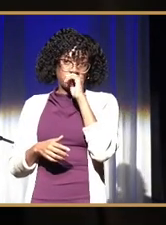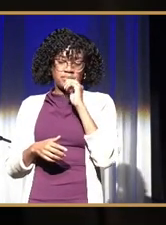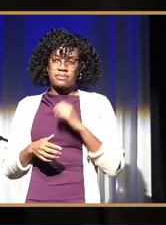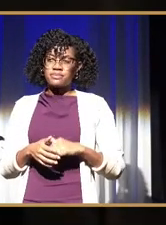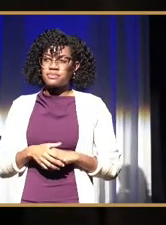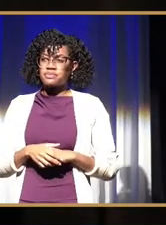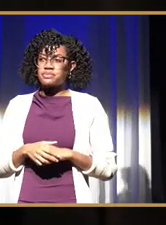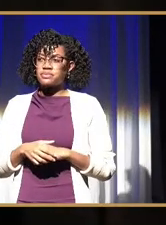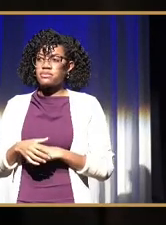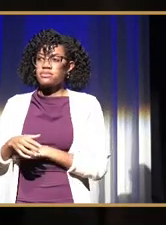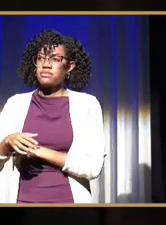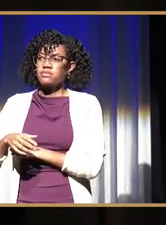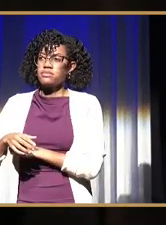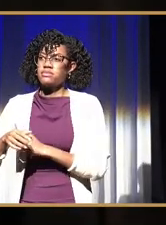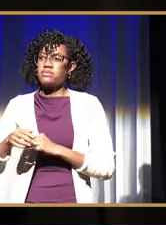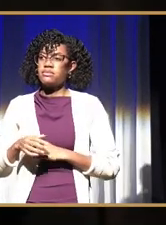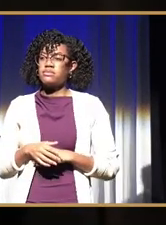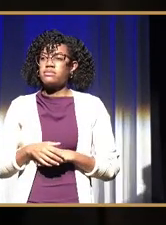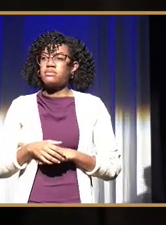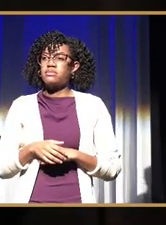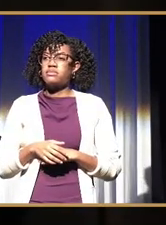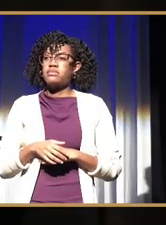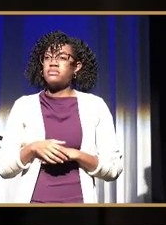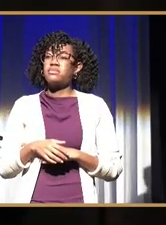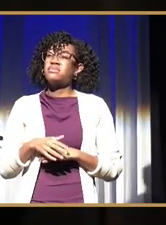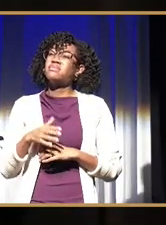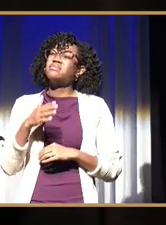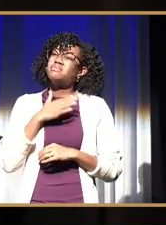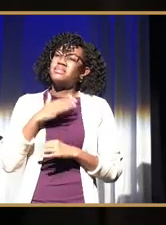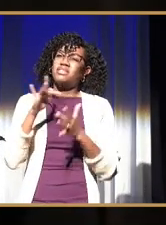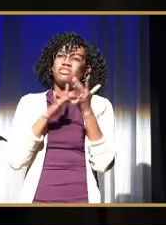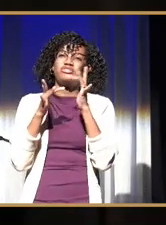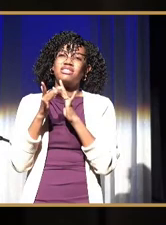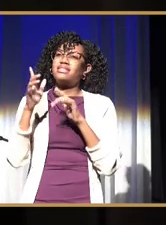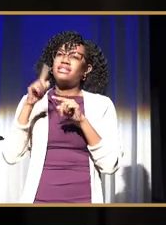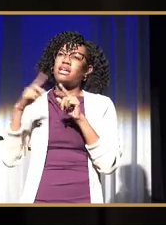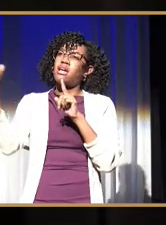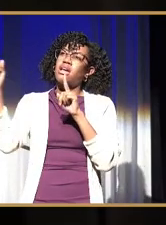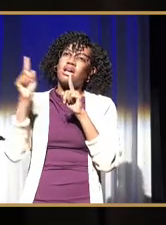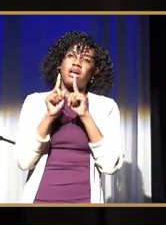If my Jesus can't walk with me in the streets of Ferguson,